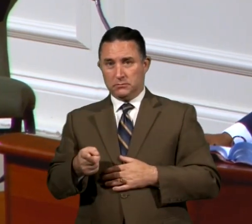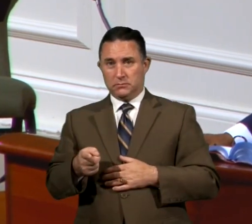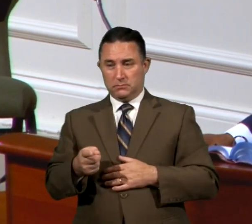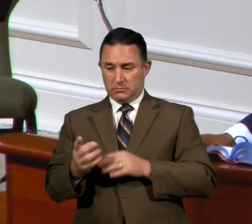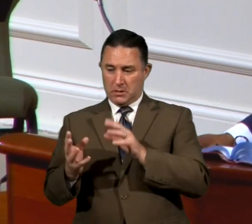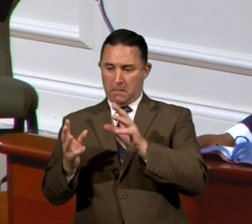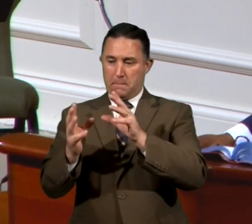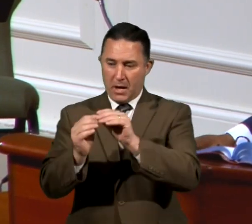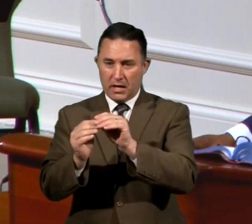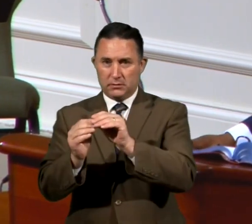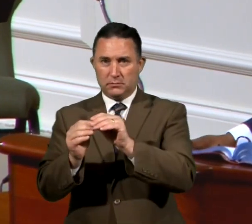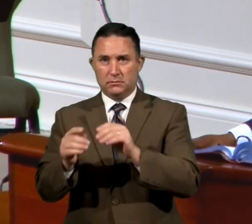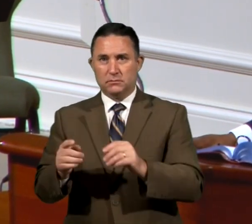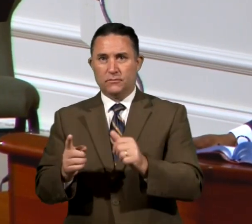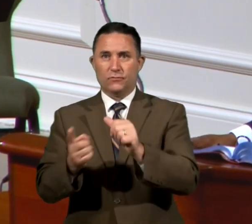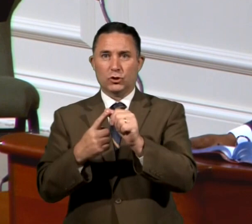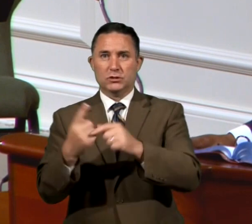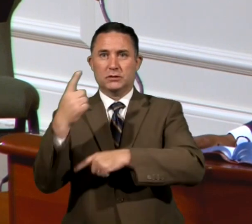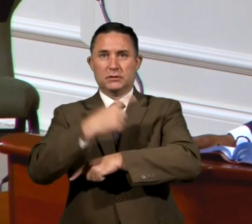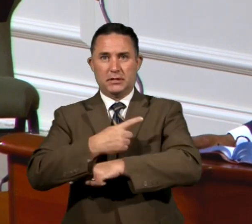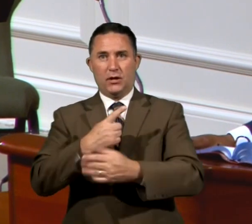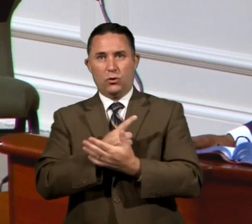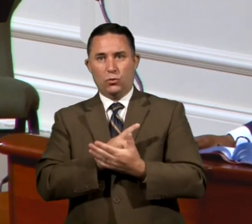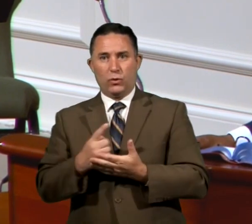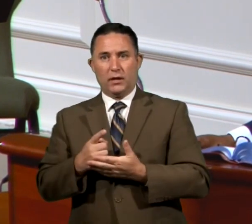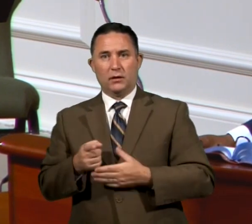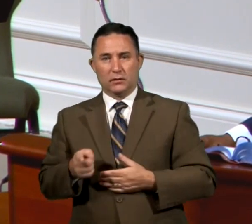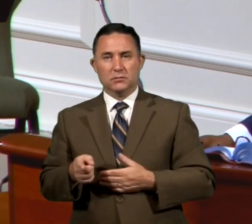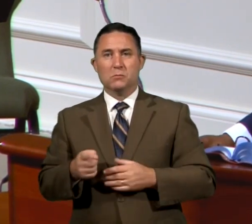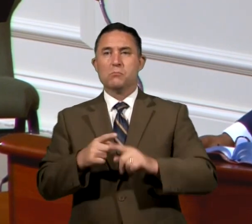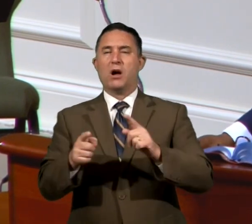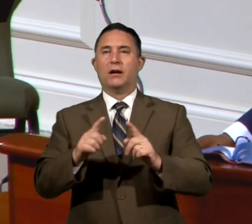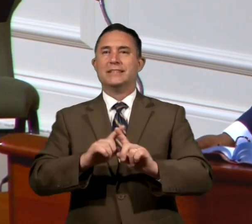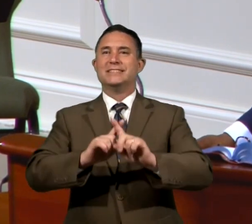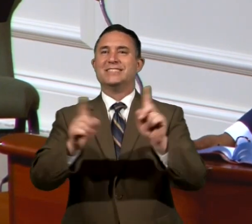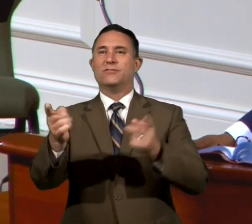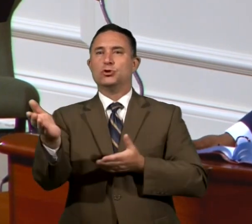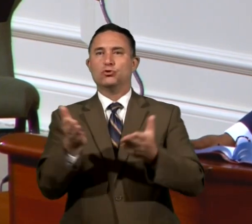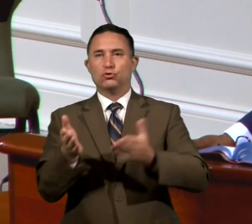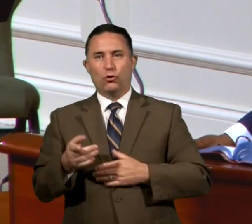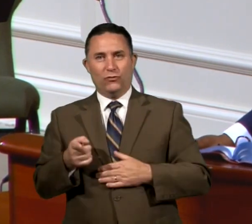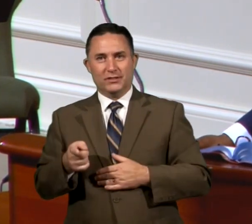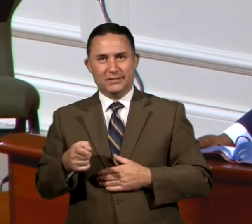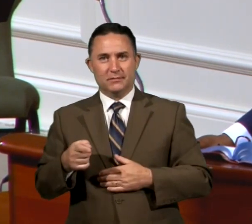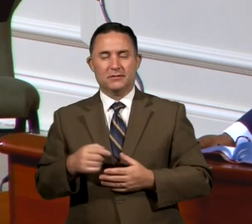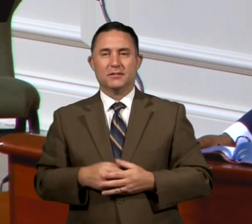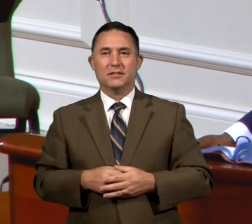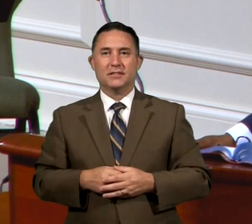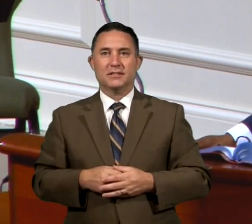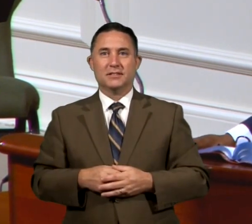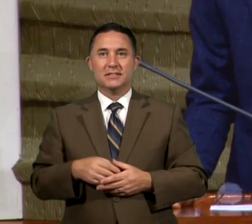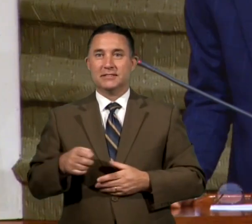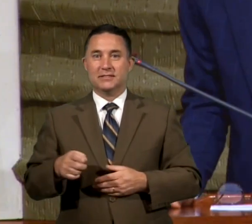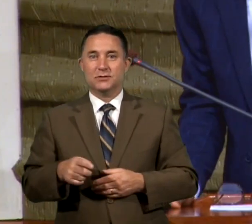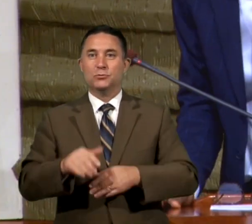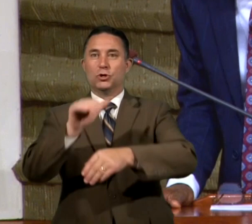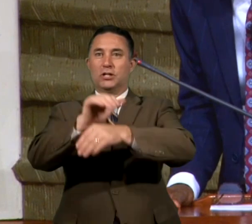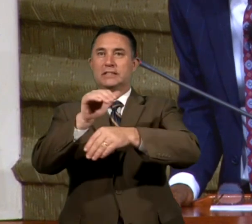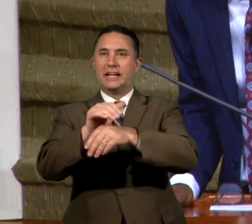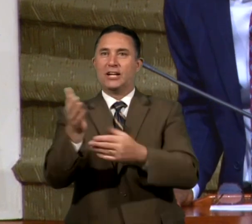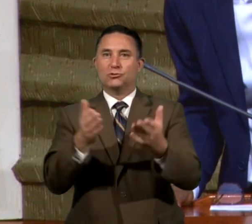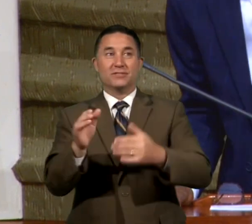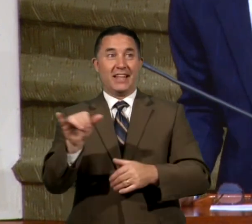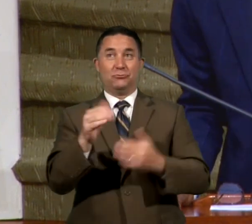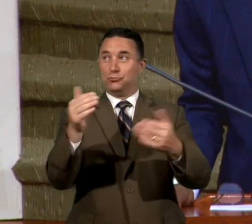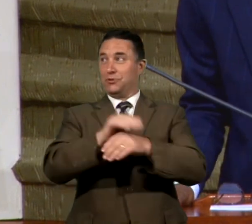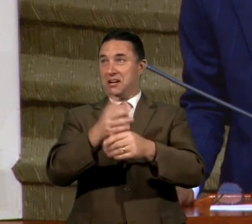actually met on the first day of the week. But this was a unique service because this was a night service similar to